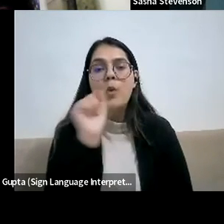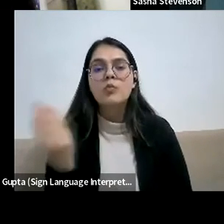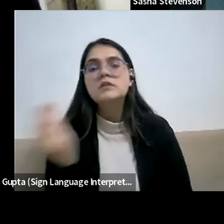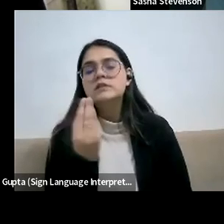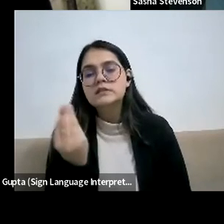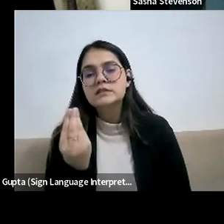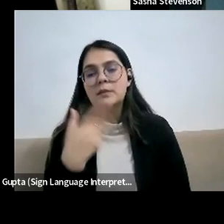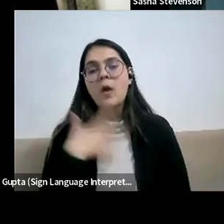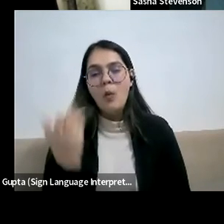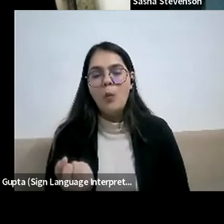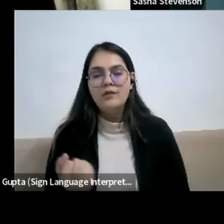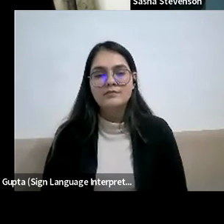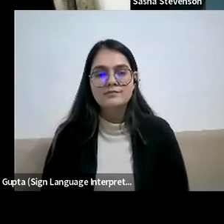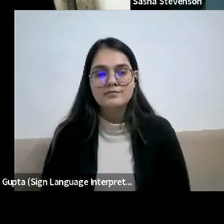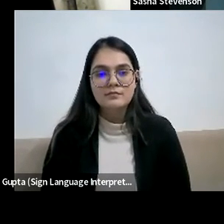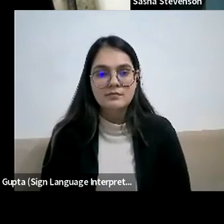things which